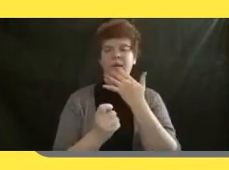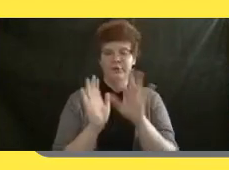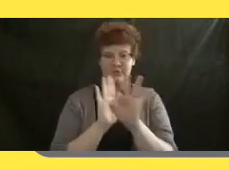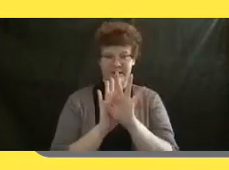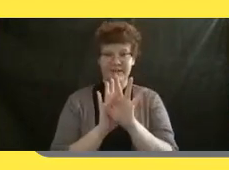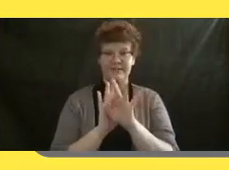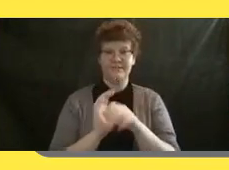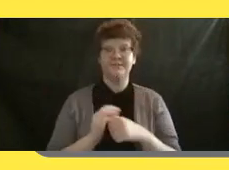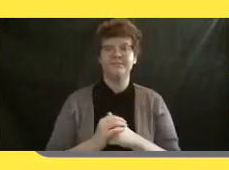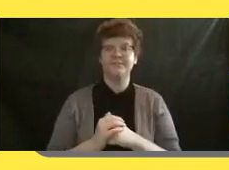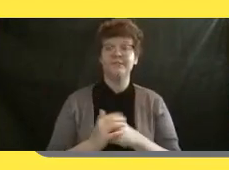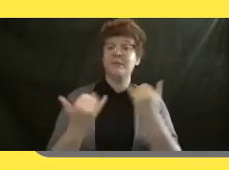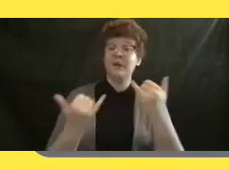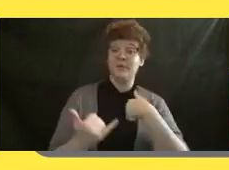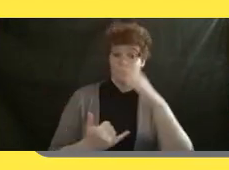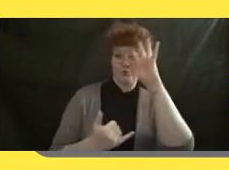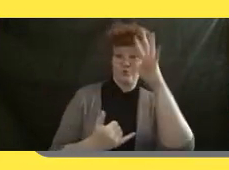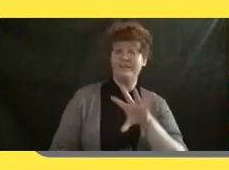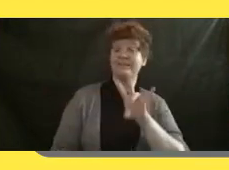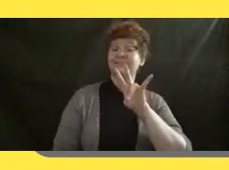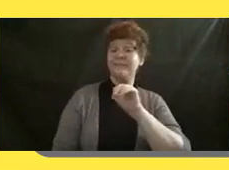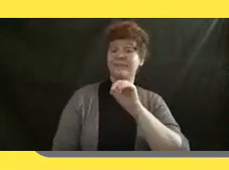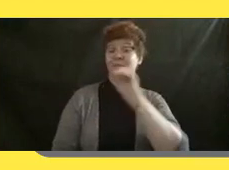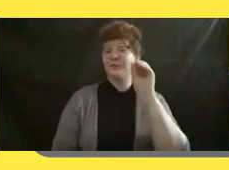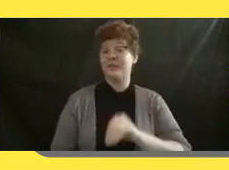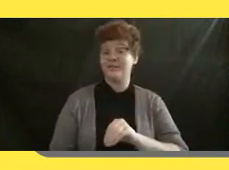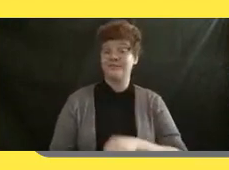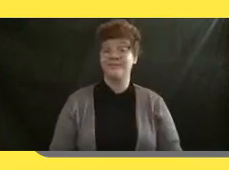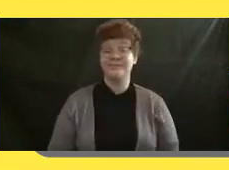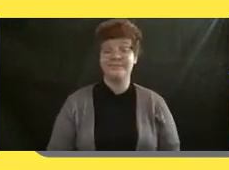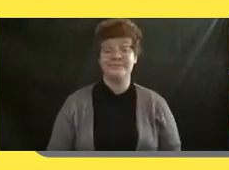create 70% right here.